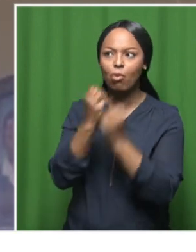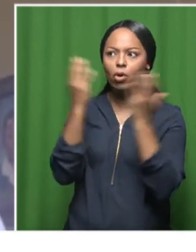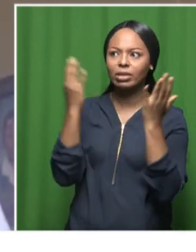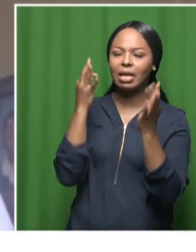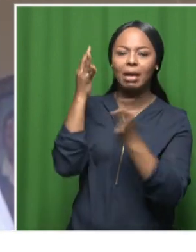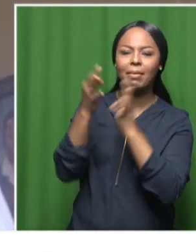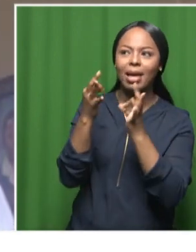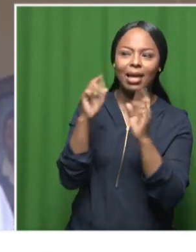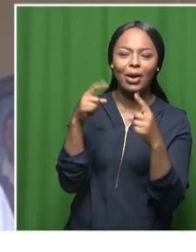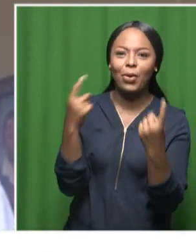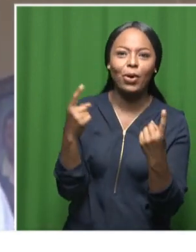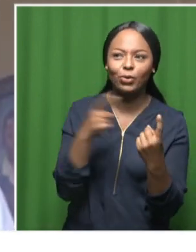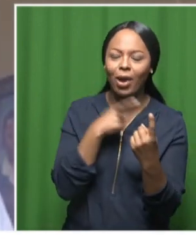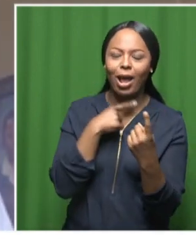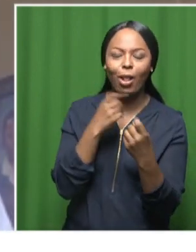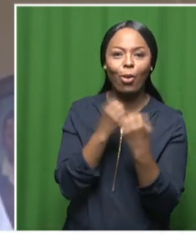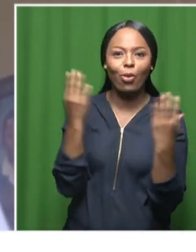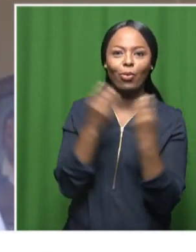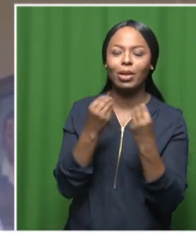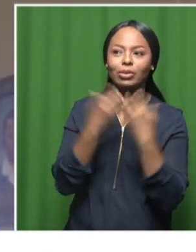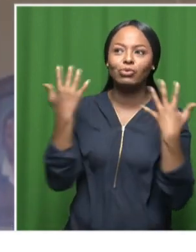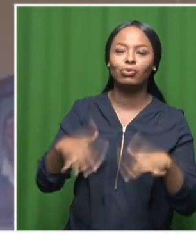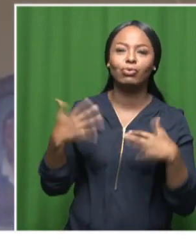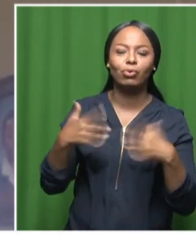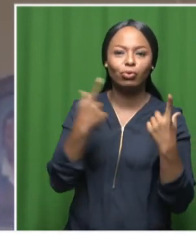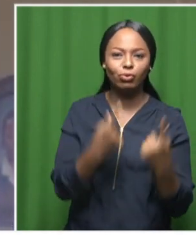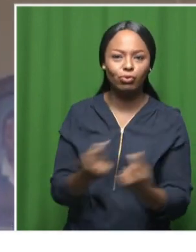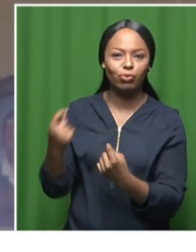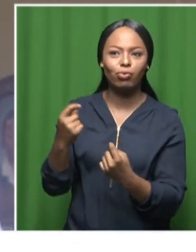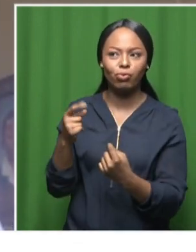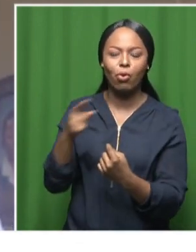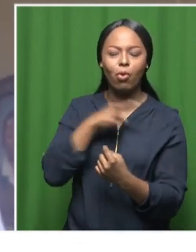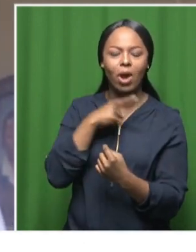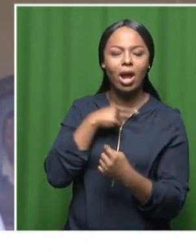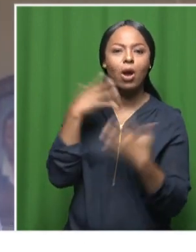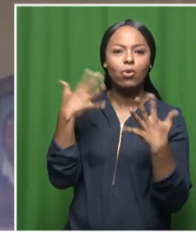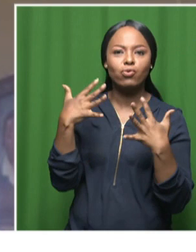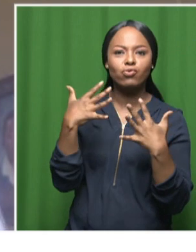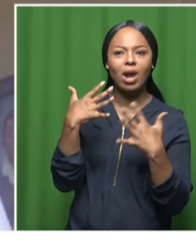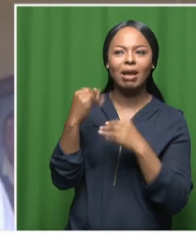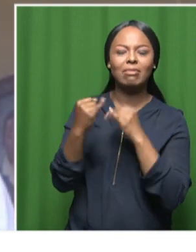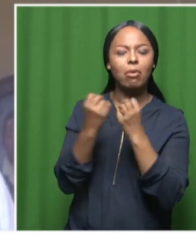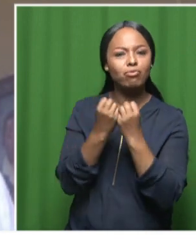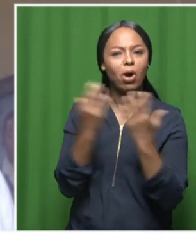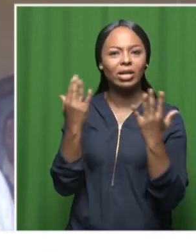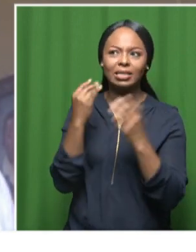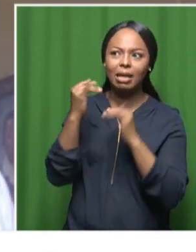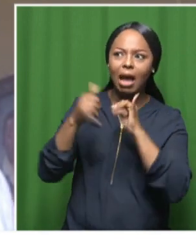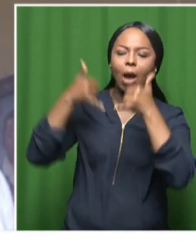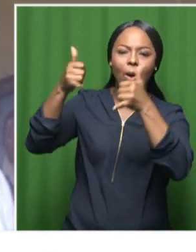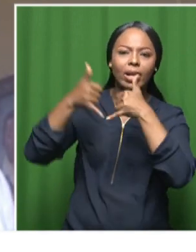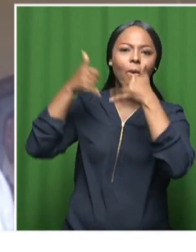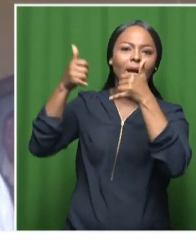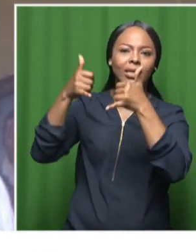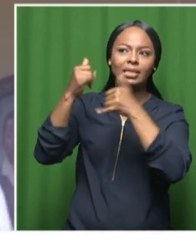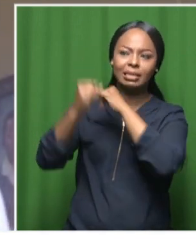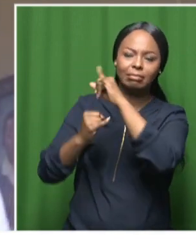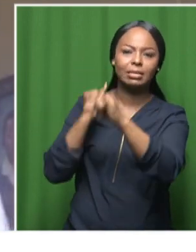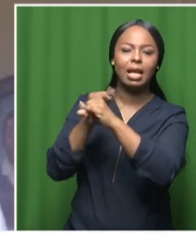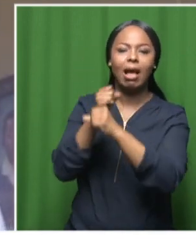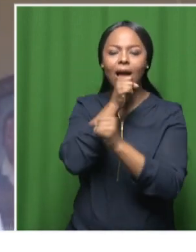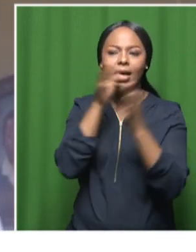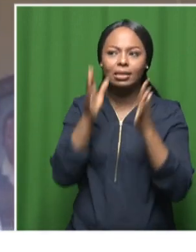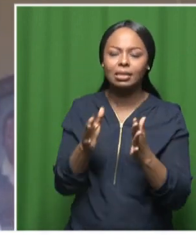categorized, talk about what she wants to do as a multidimensional artist with her Young Artist Award, also tells you the language